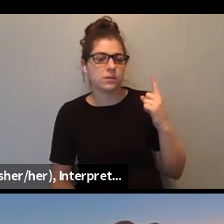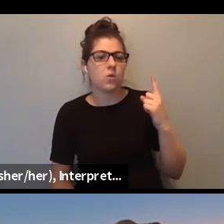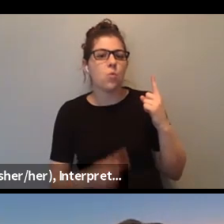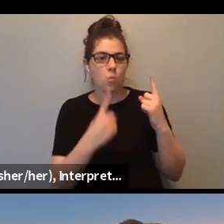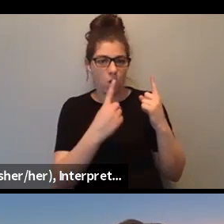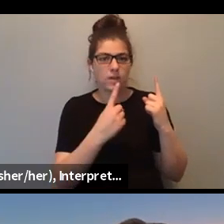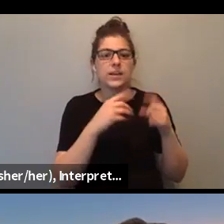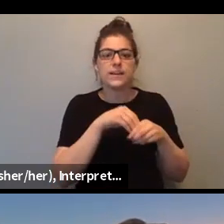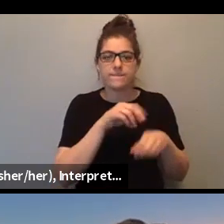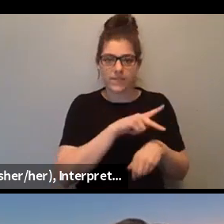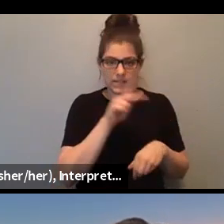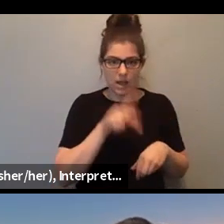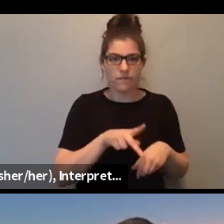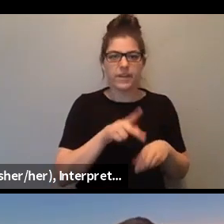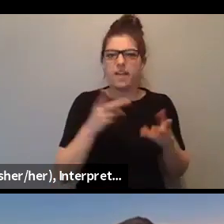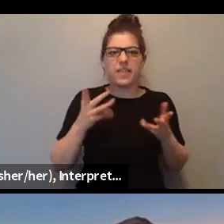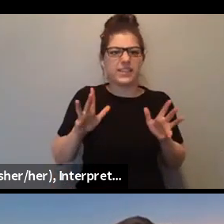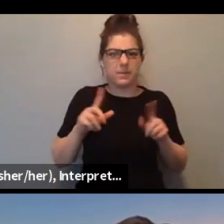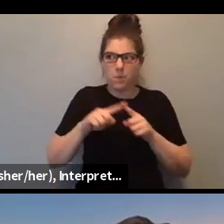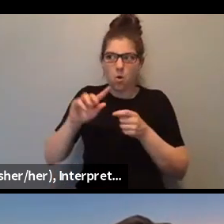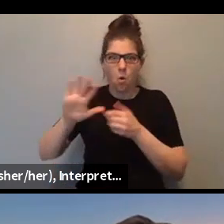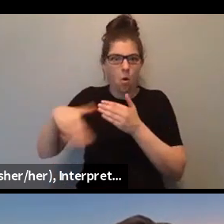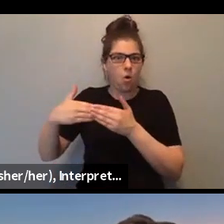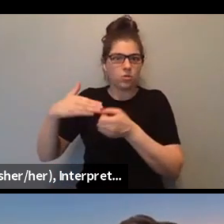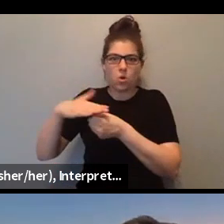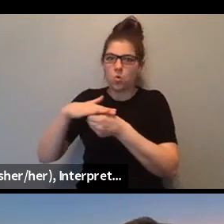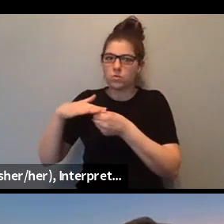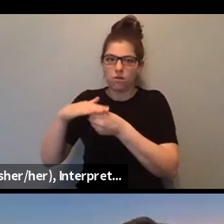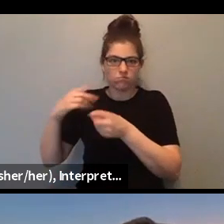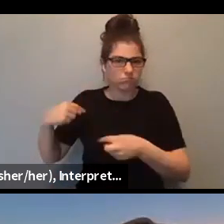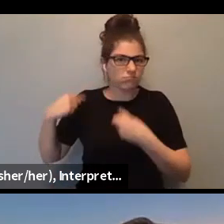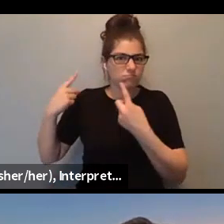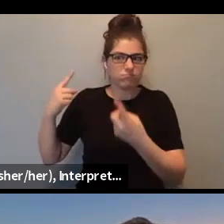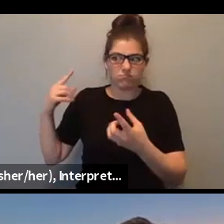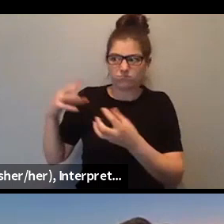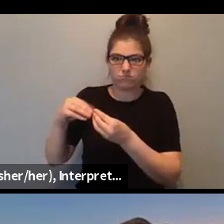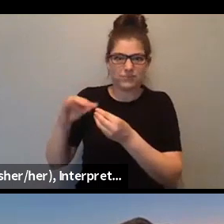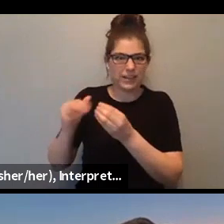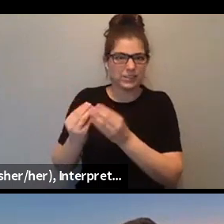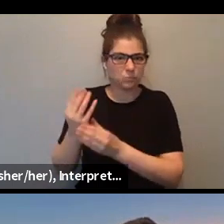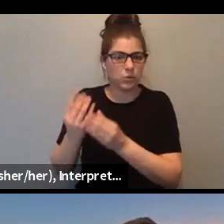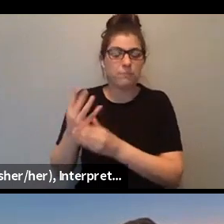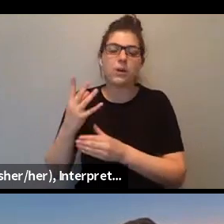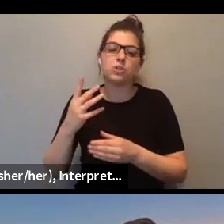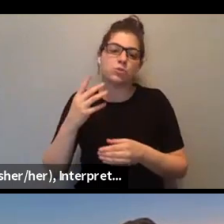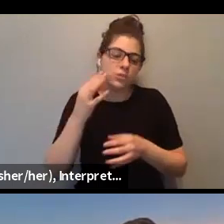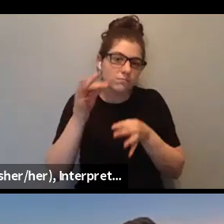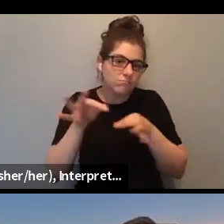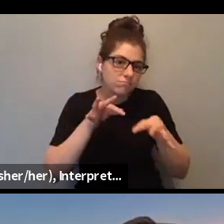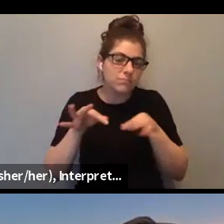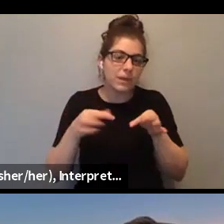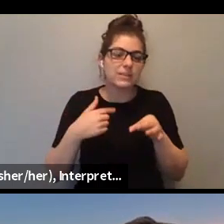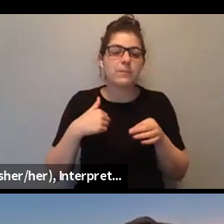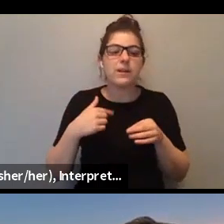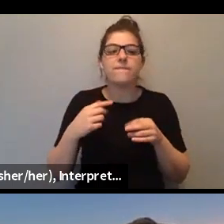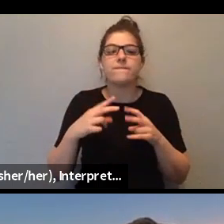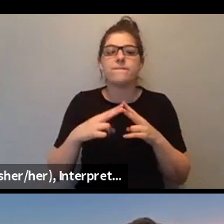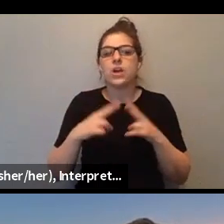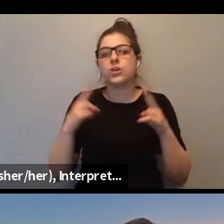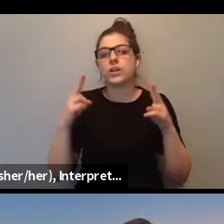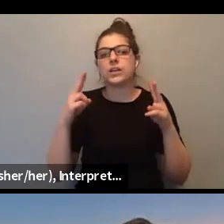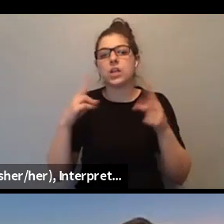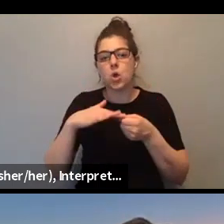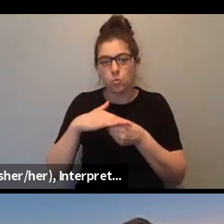Philadelphia. So it just to kind of give you the lay of the land. So it has been a very